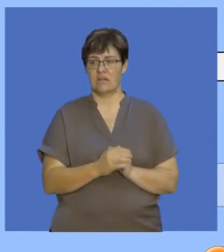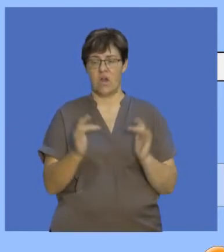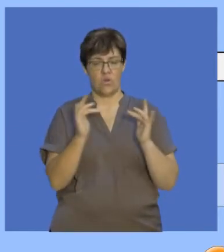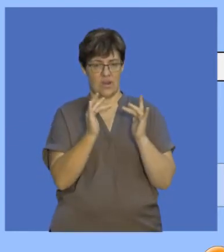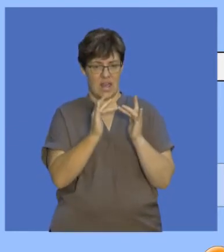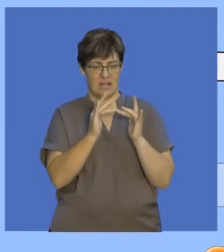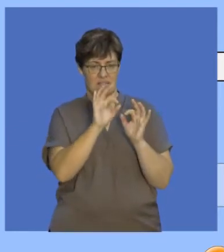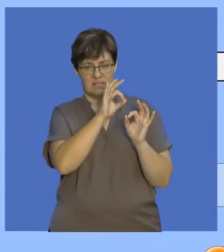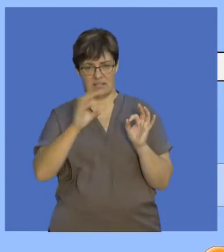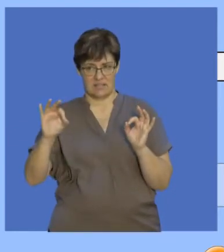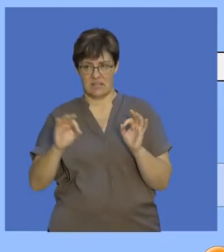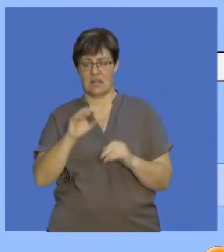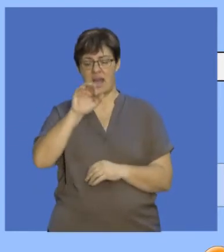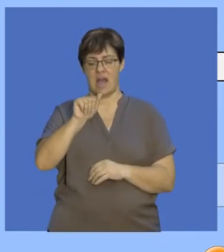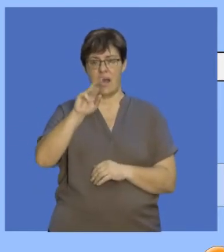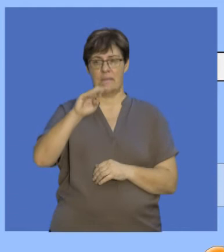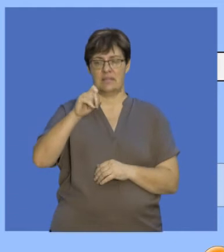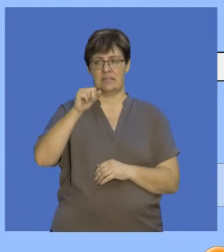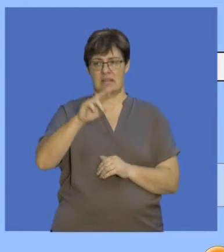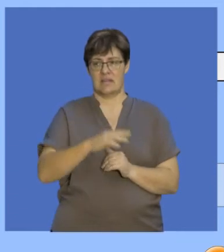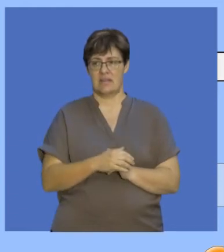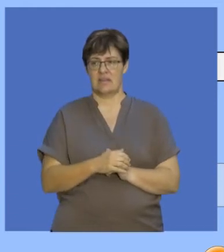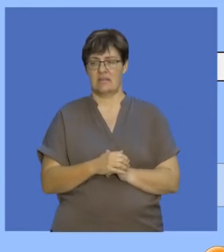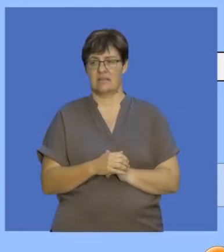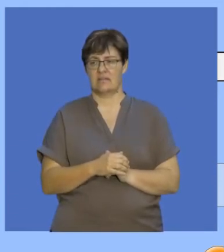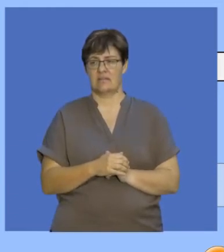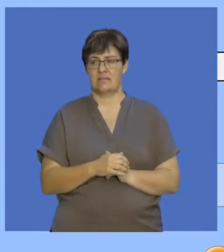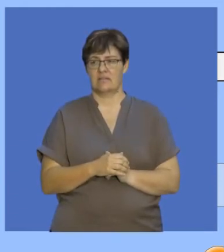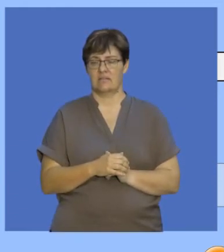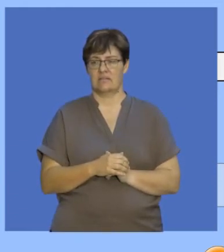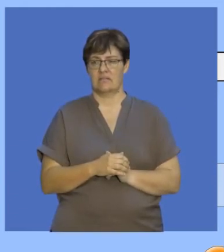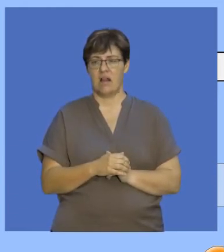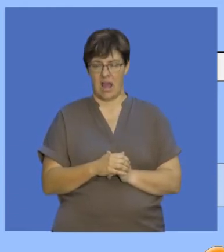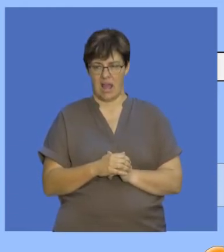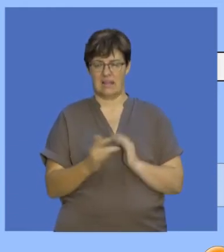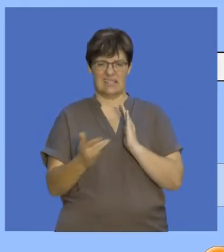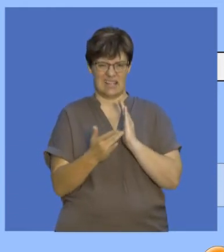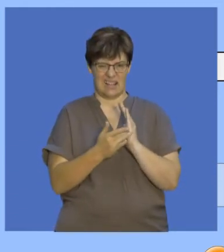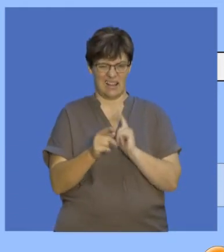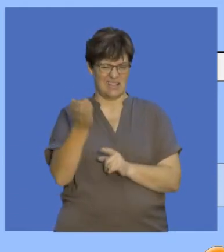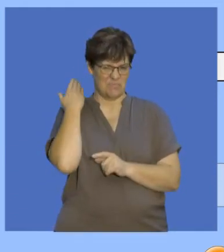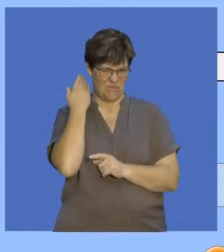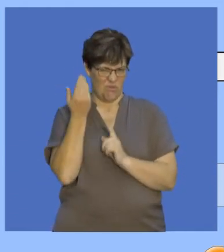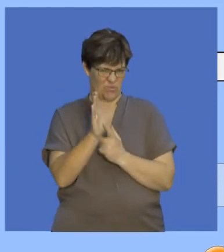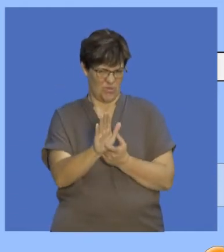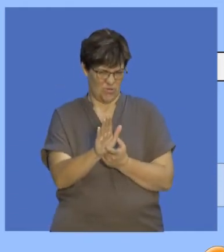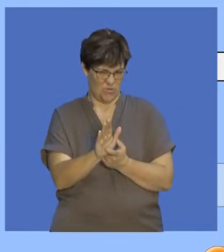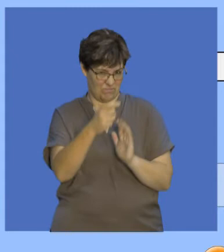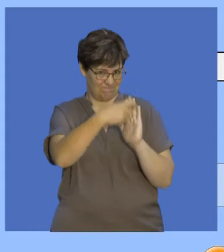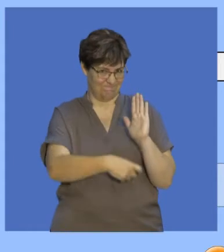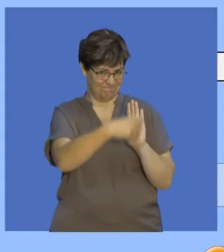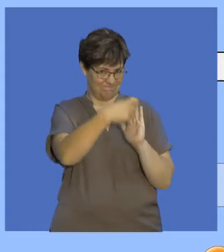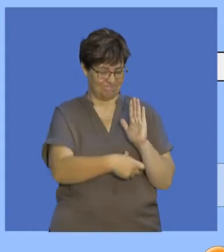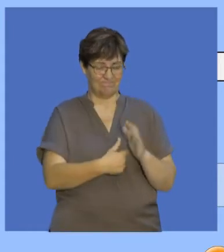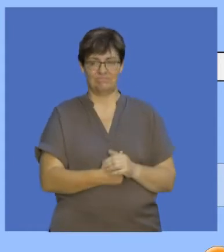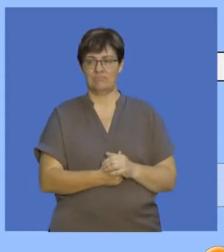wires. And then we have our ammeter here. I'll take a digital one, like the one that we showed on